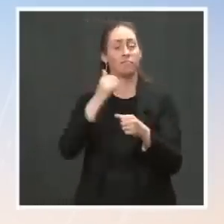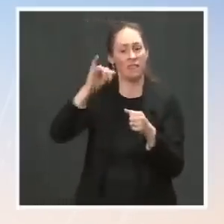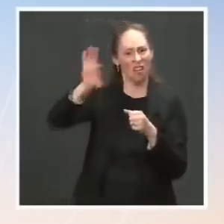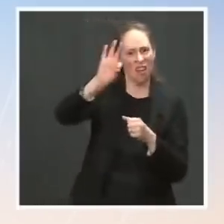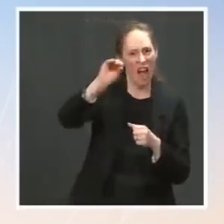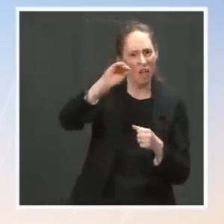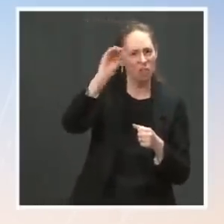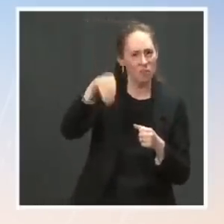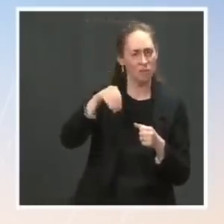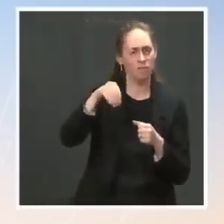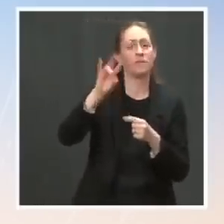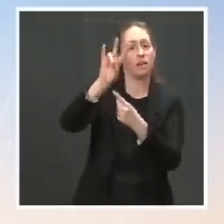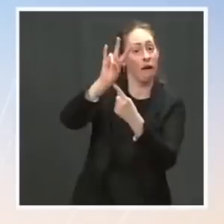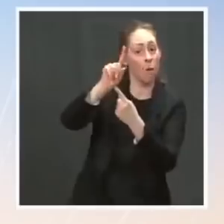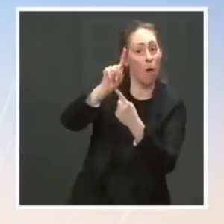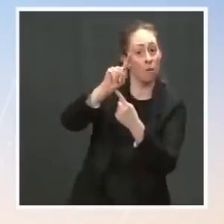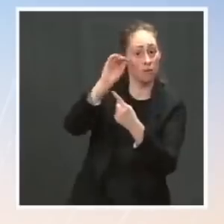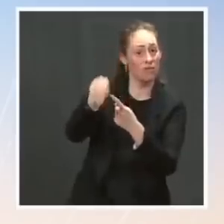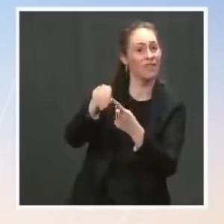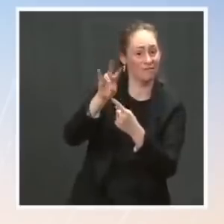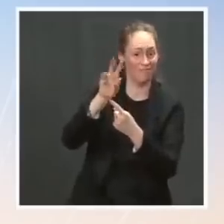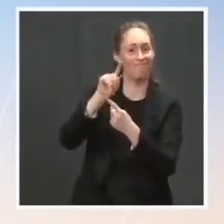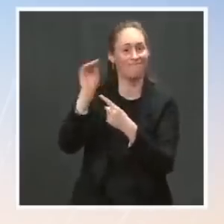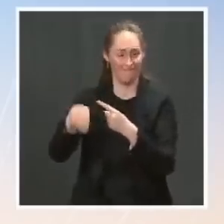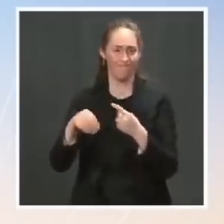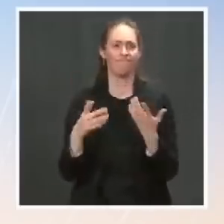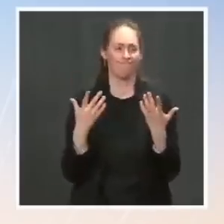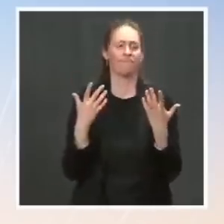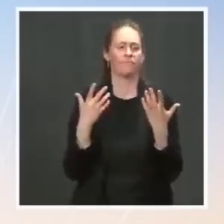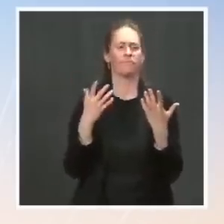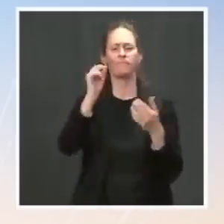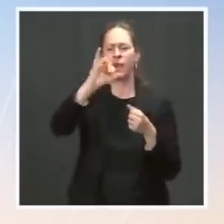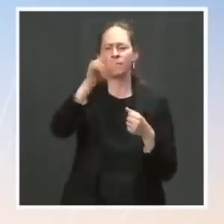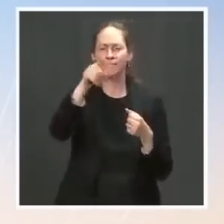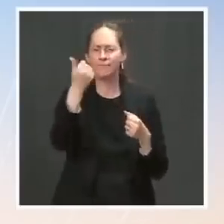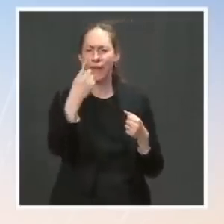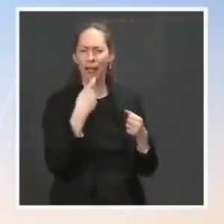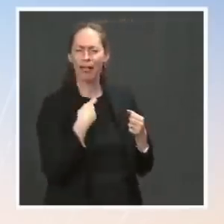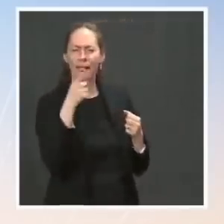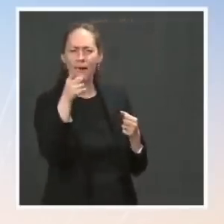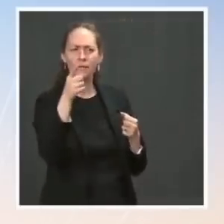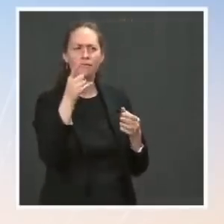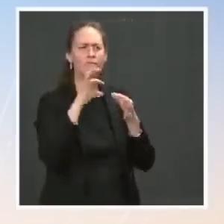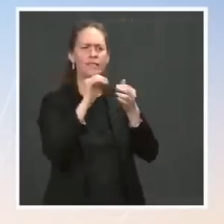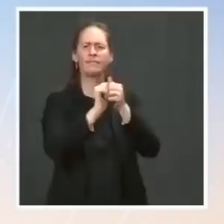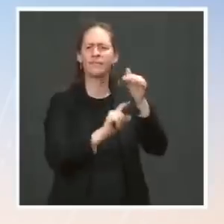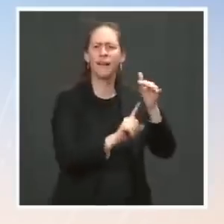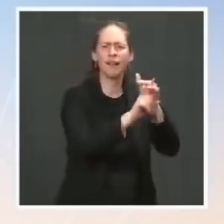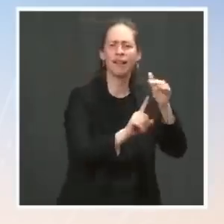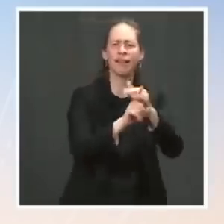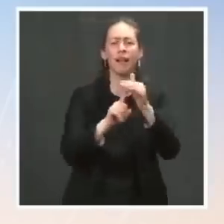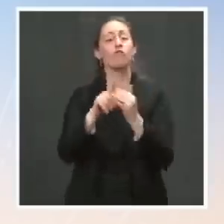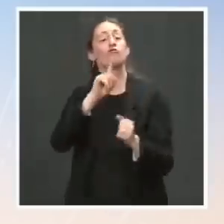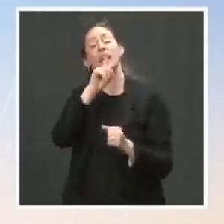1 month ago. So what we're trying to address, to answer another one of your questions, is what we see as the issues, the barriers to